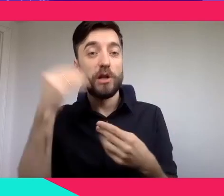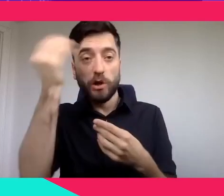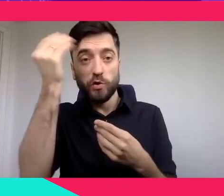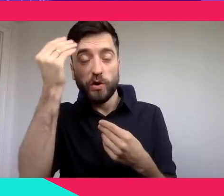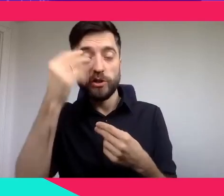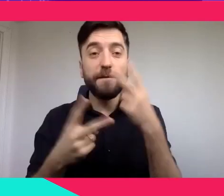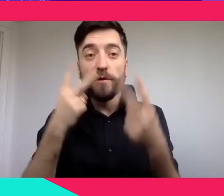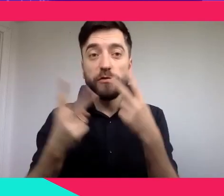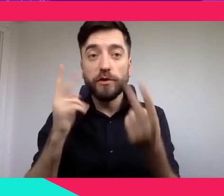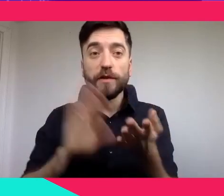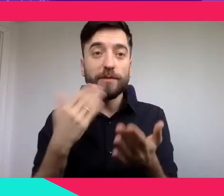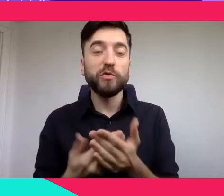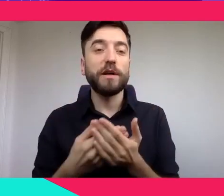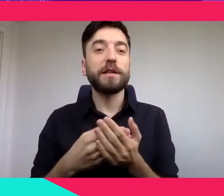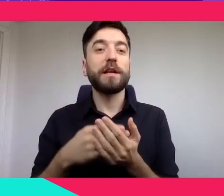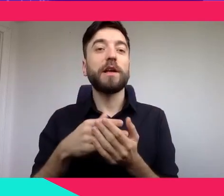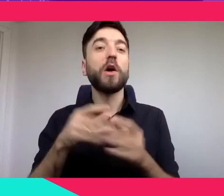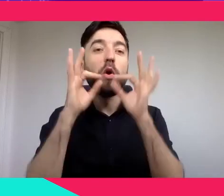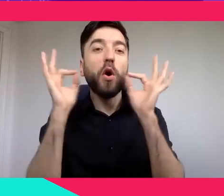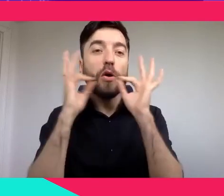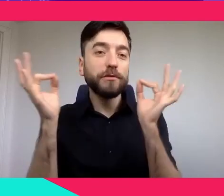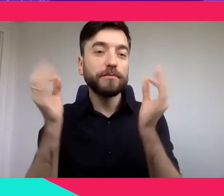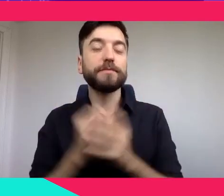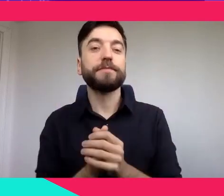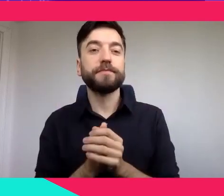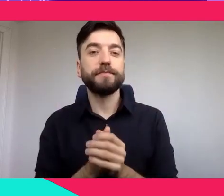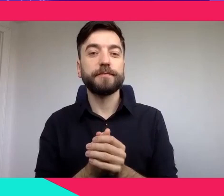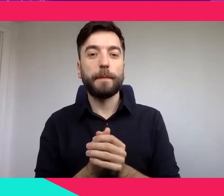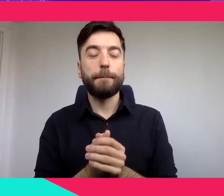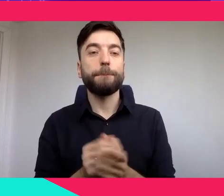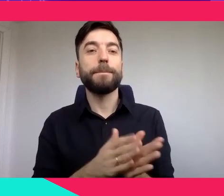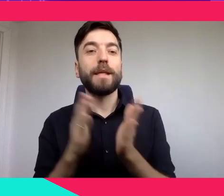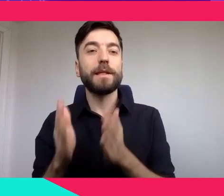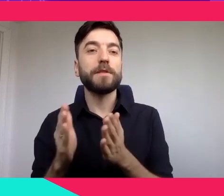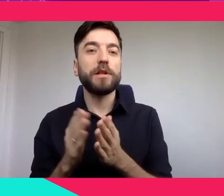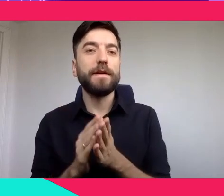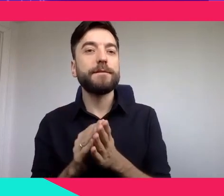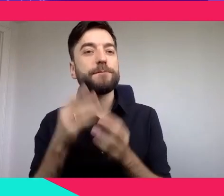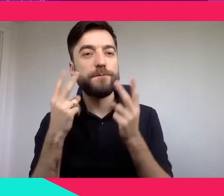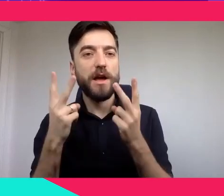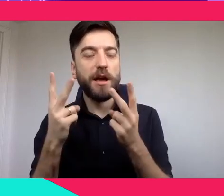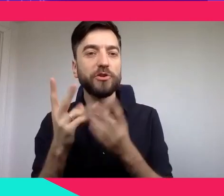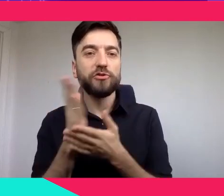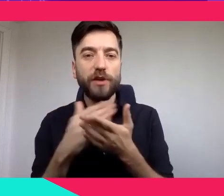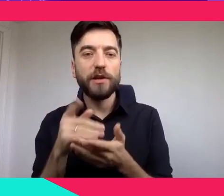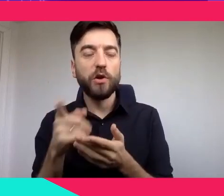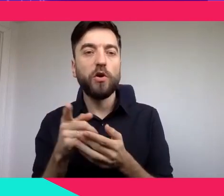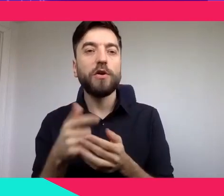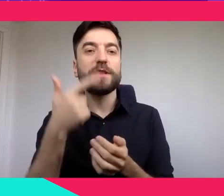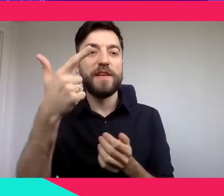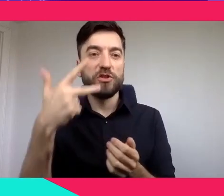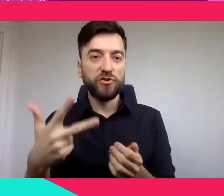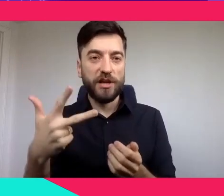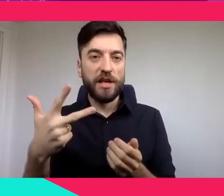A key element of our online collection is that these 2/3 of the collection that's free